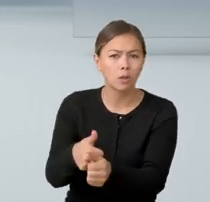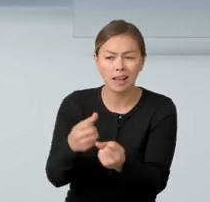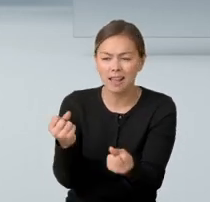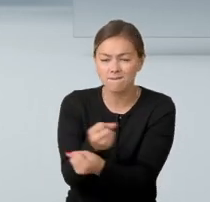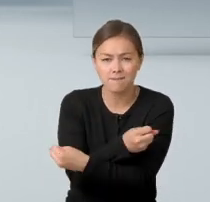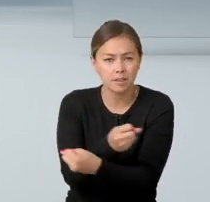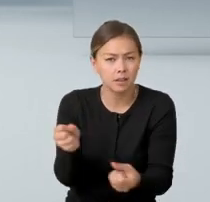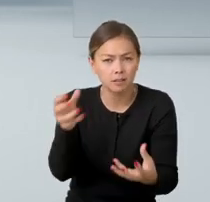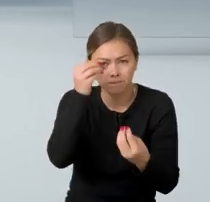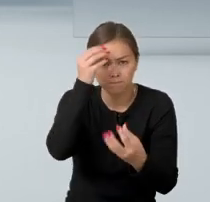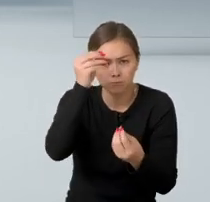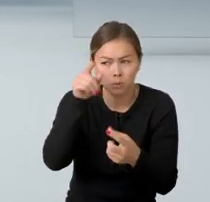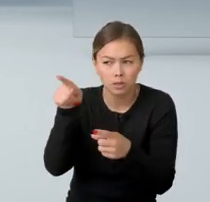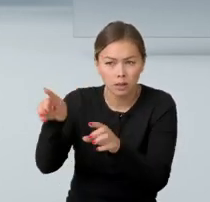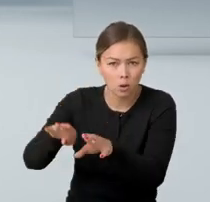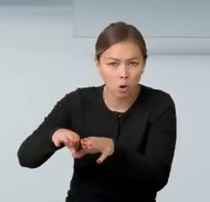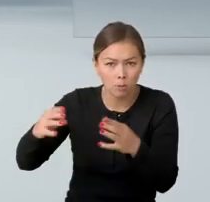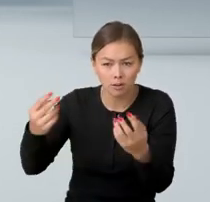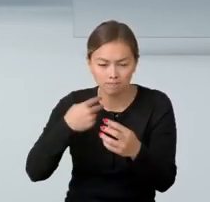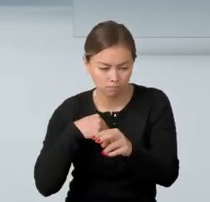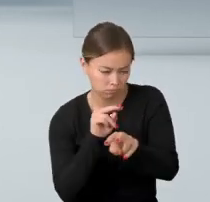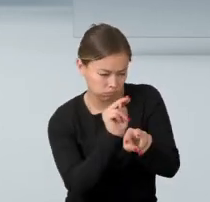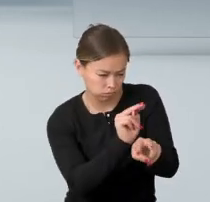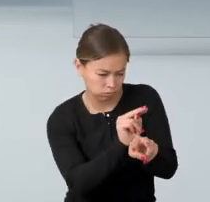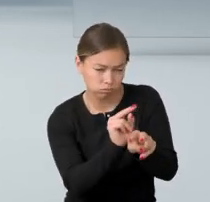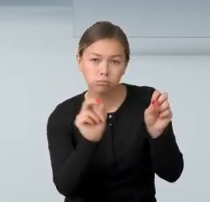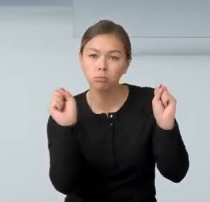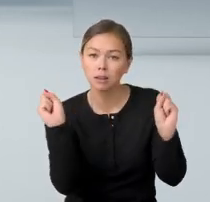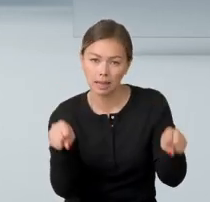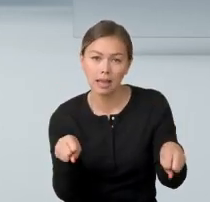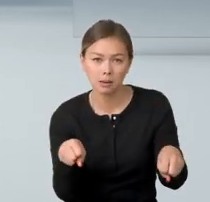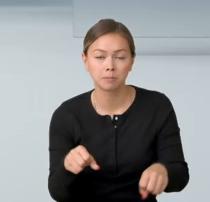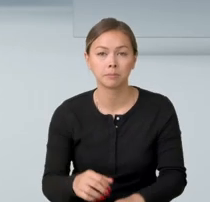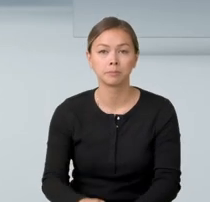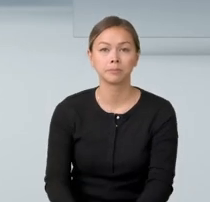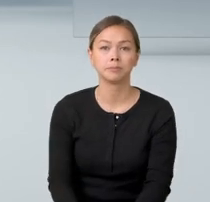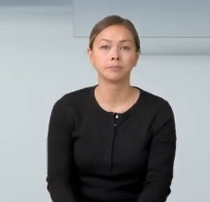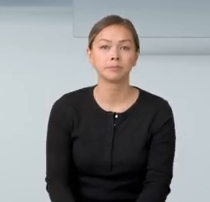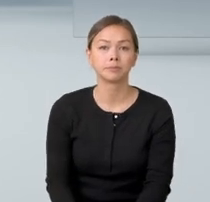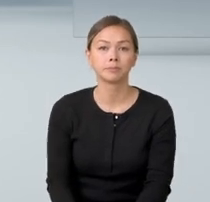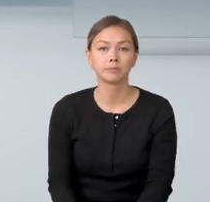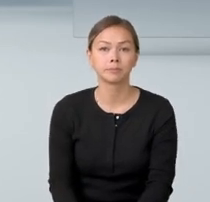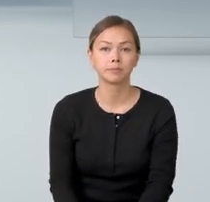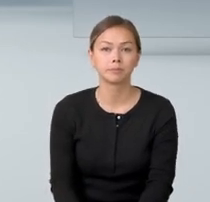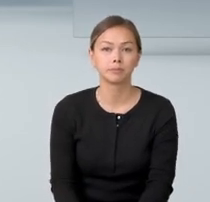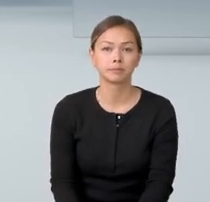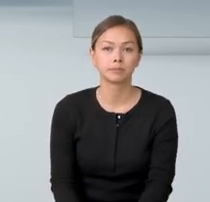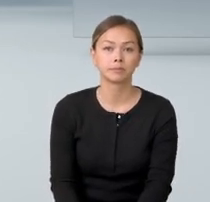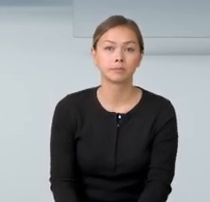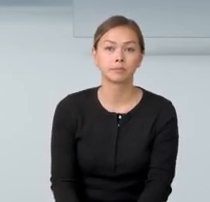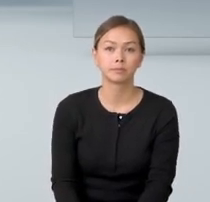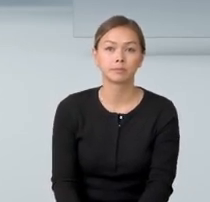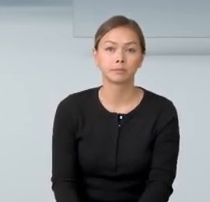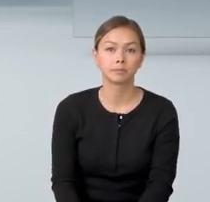up every information every request that they have opened inside Microsoft teams